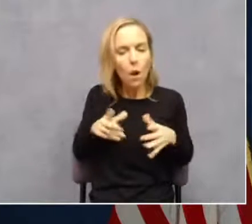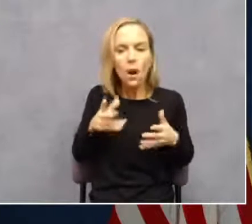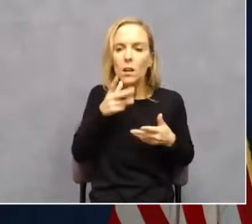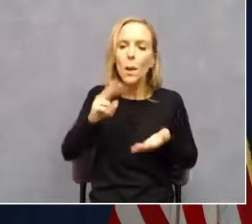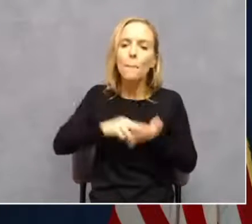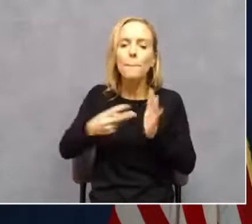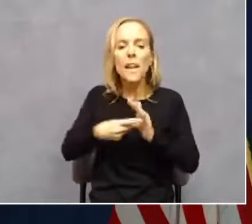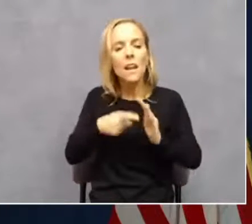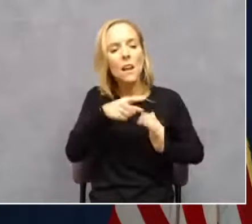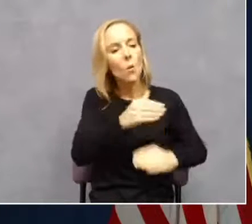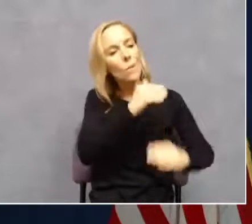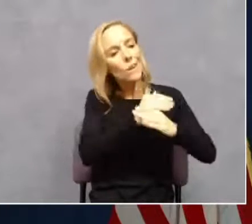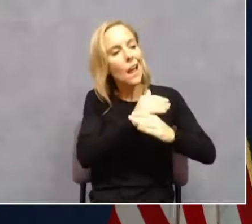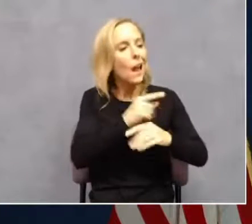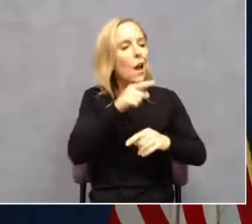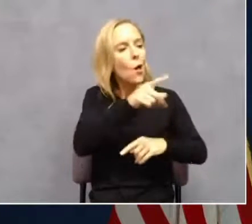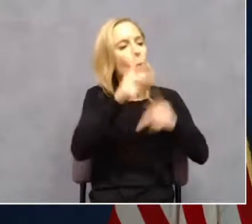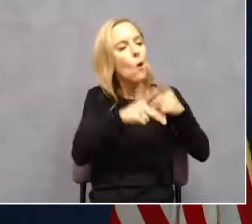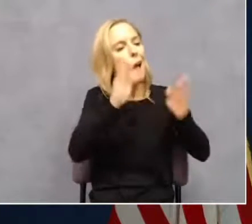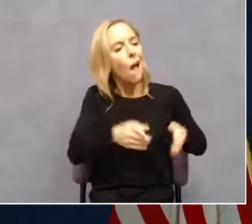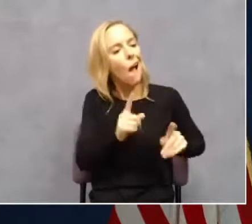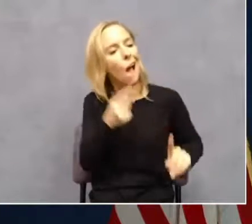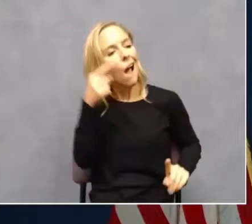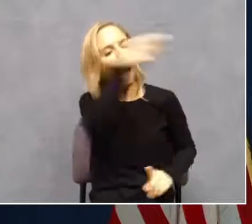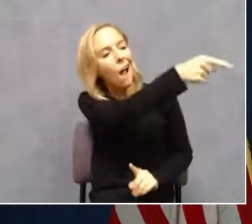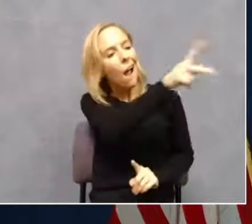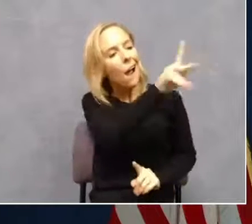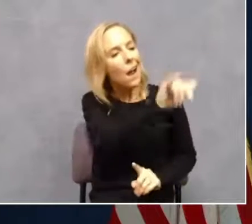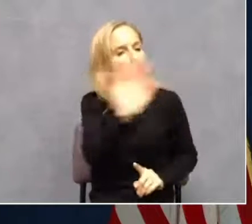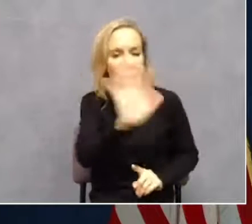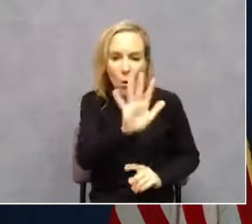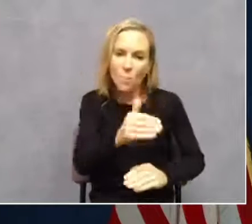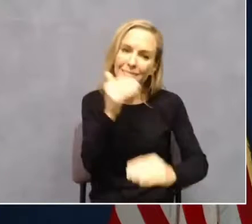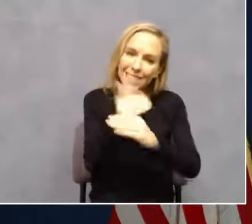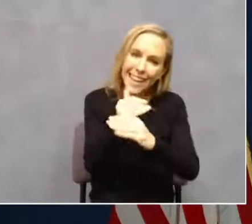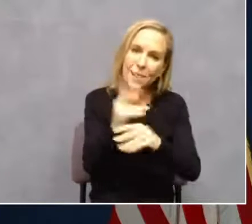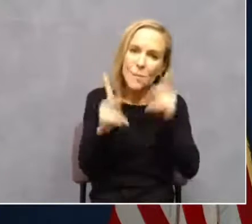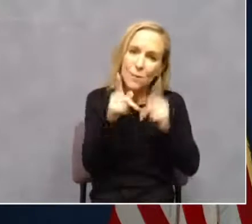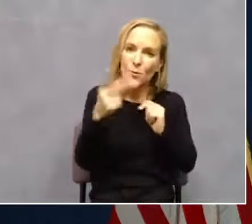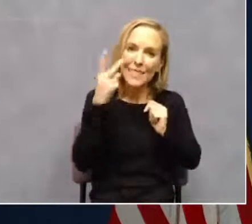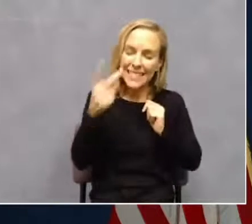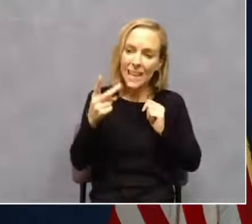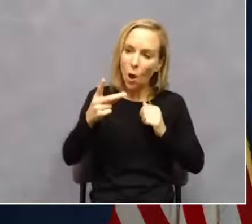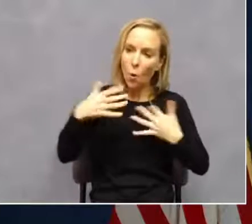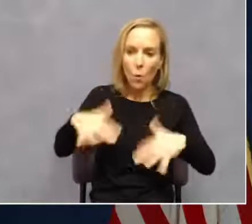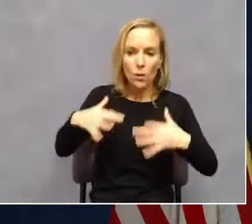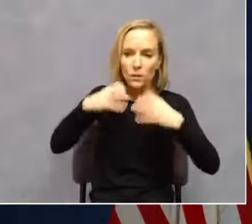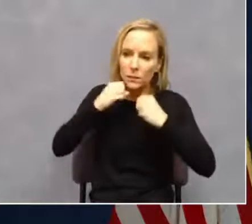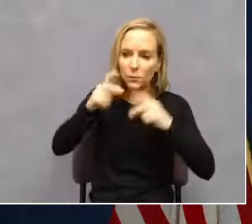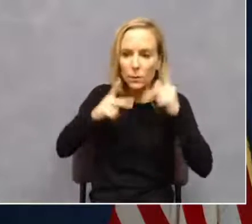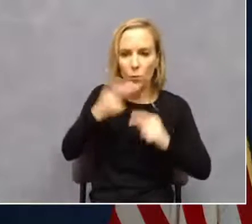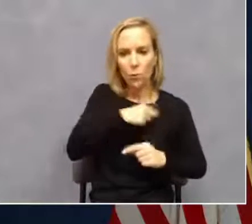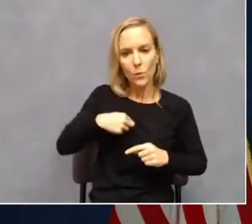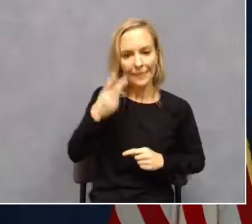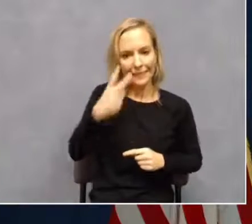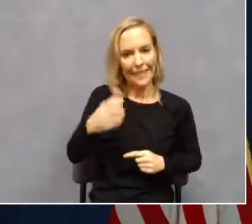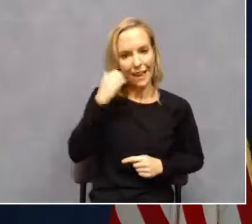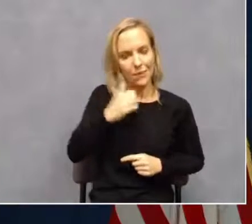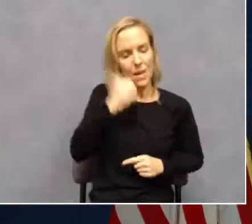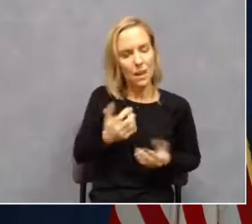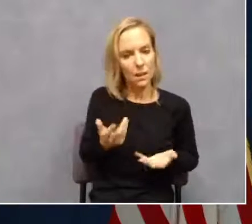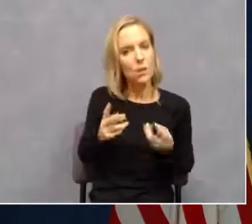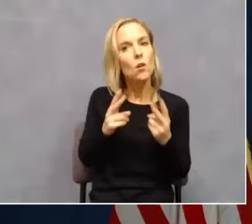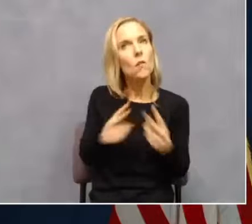in Kentucky, but protecting the people you see every day. And that's really important